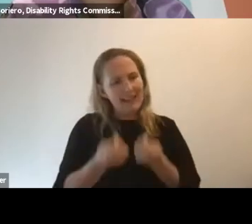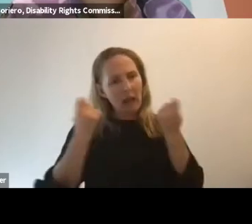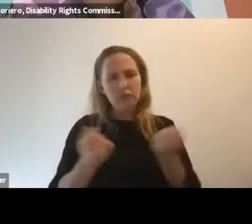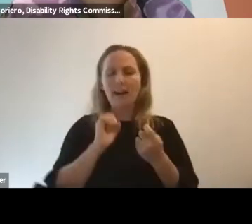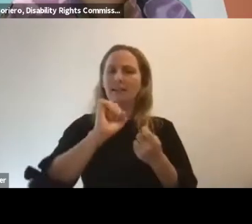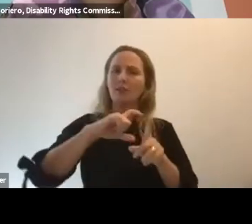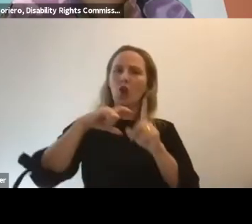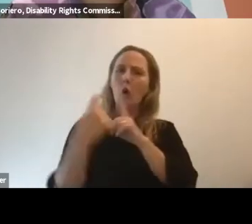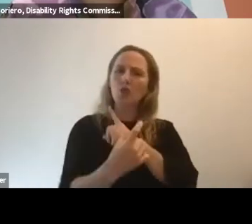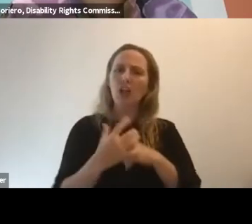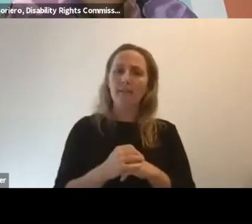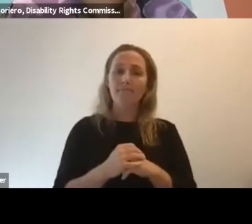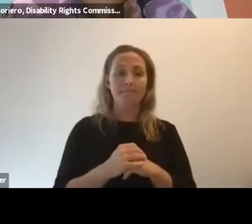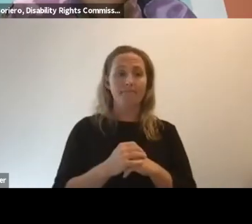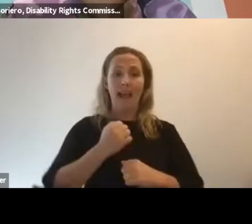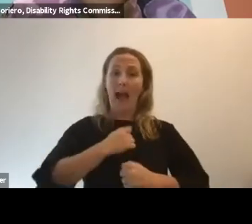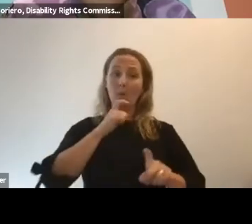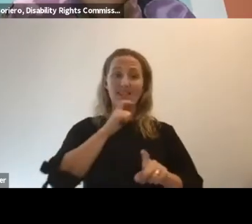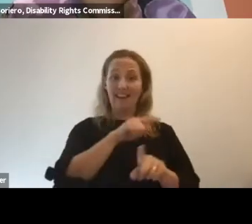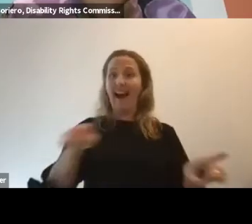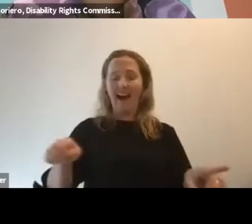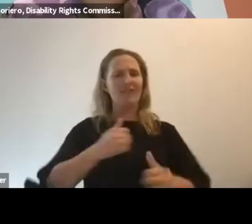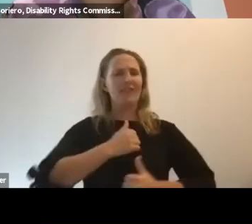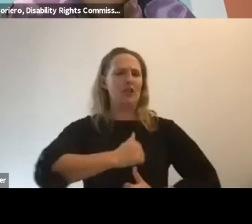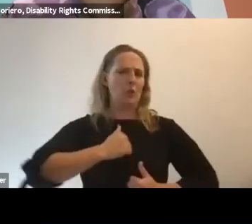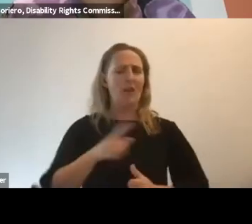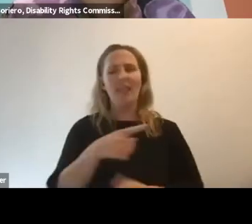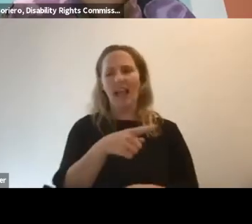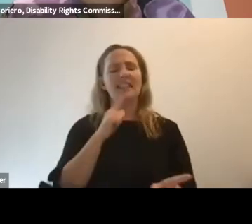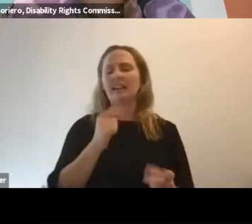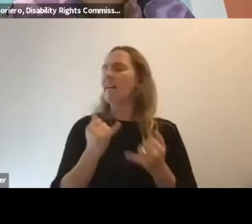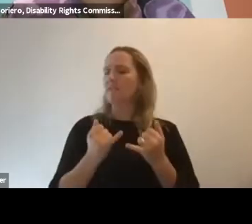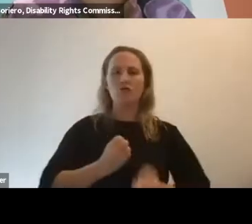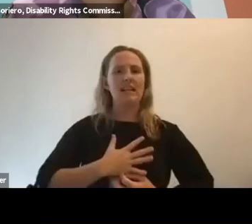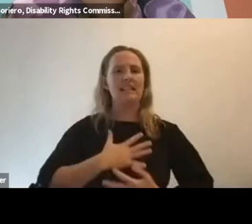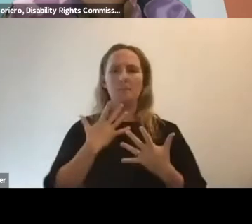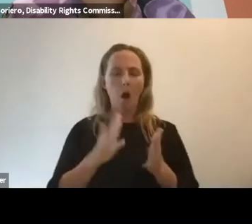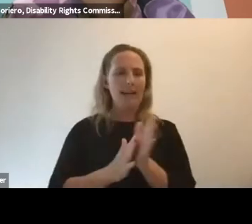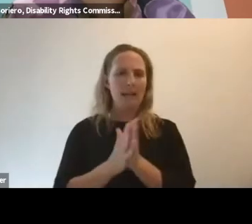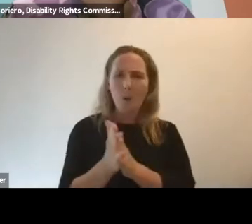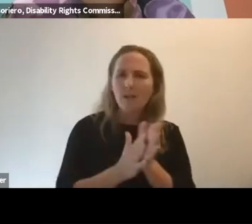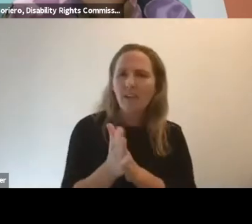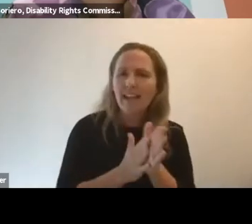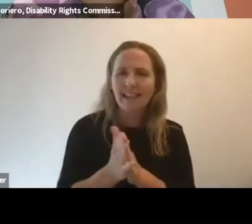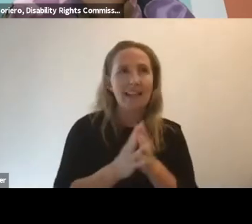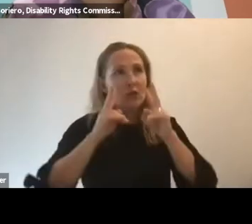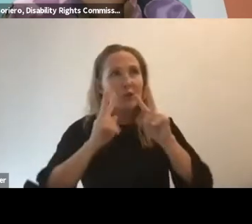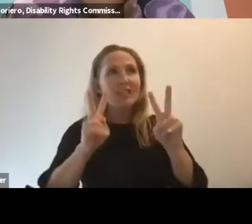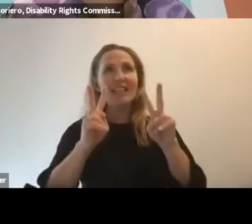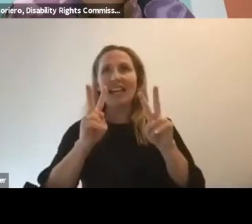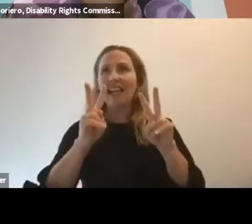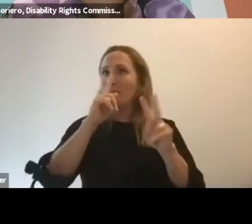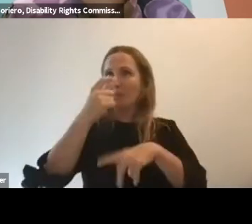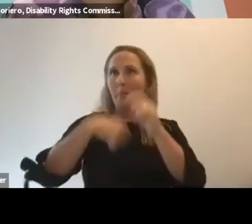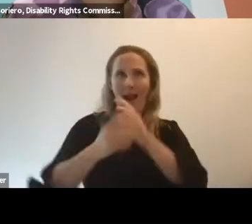some fantastic feedback as to how motivating and inspirational it was to see people come through as leaders,